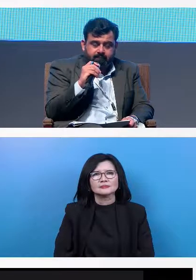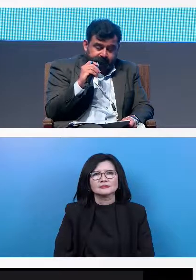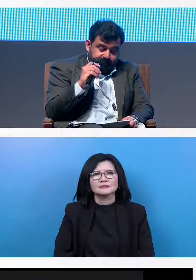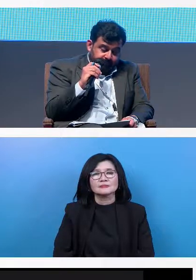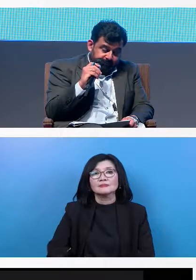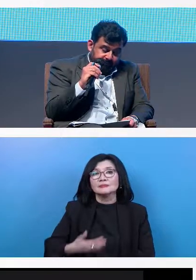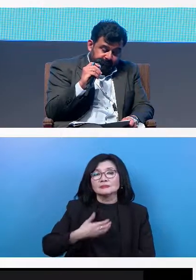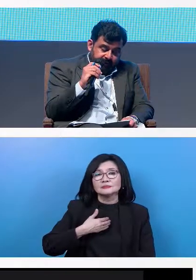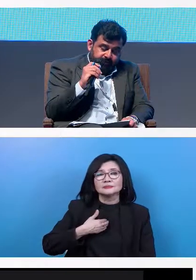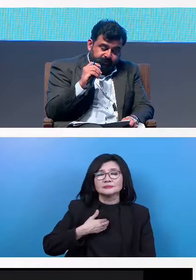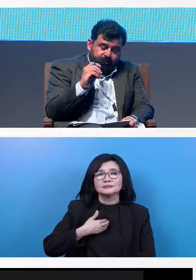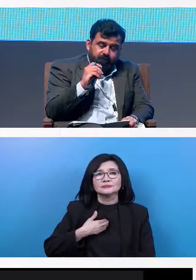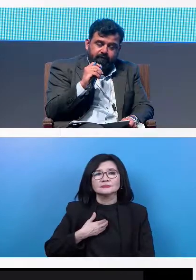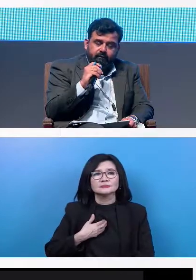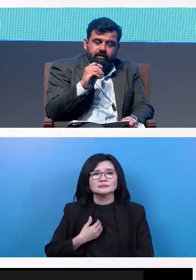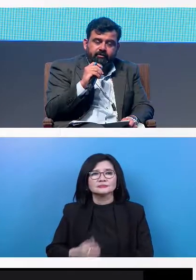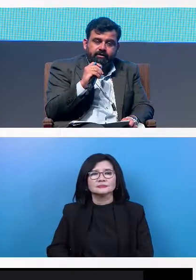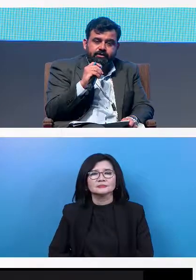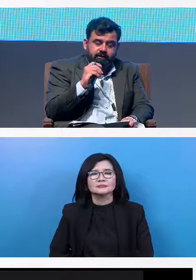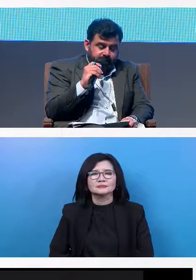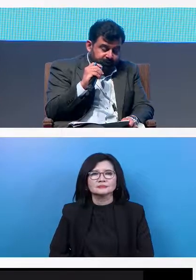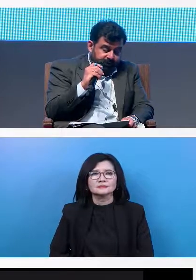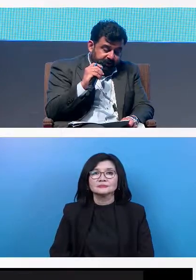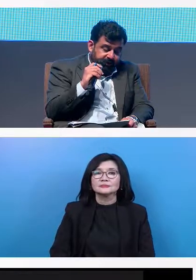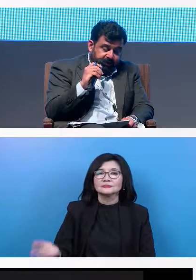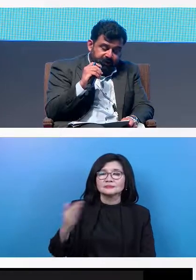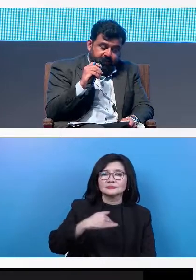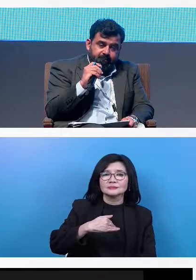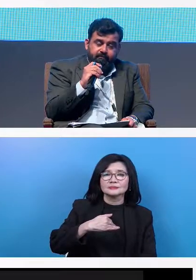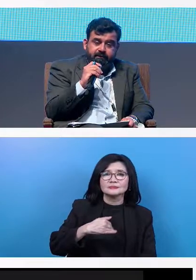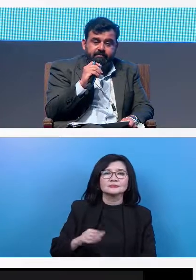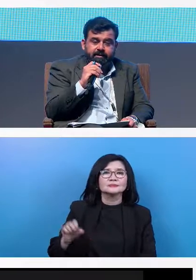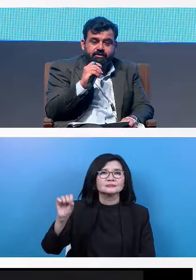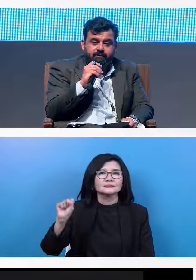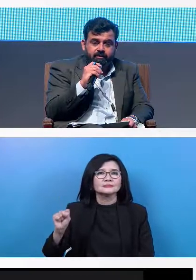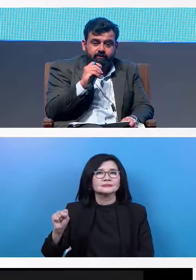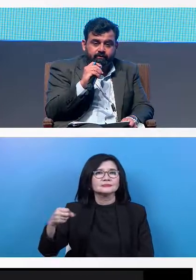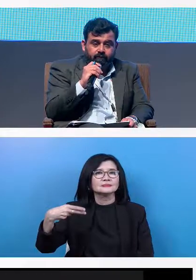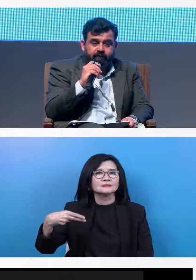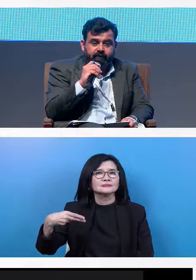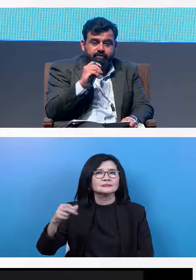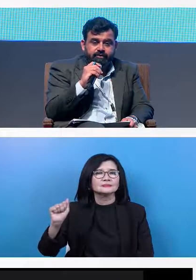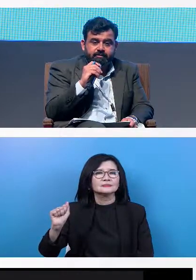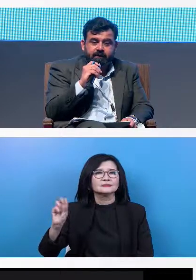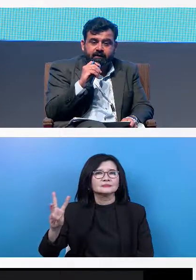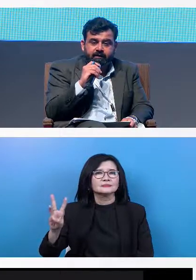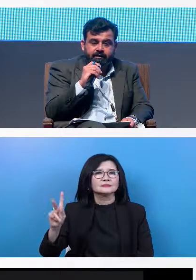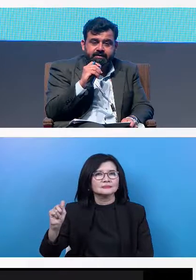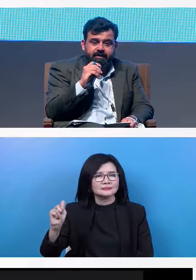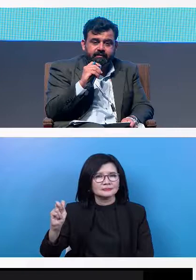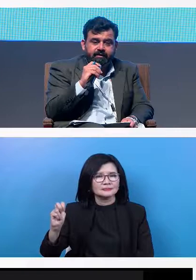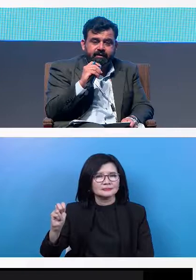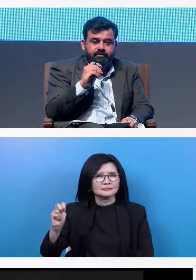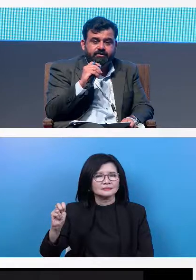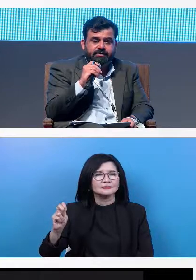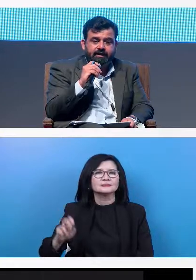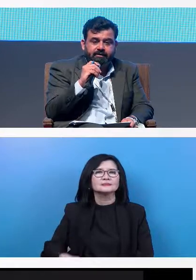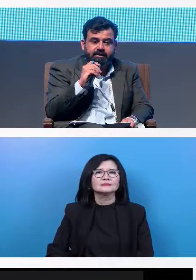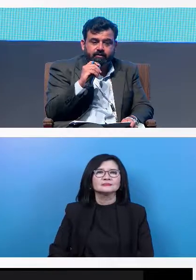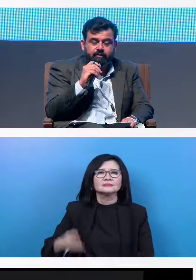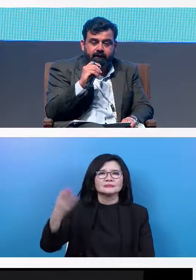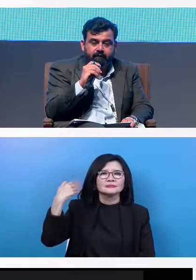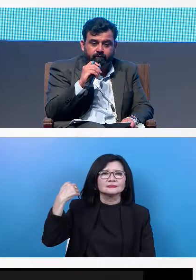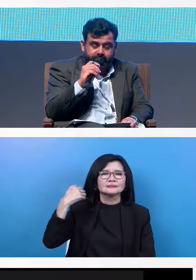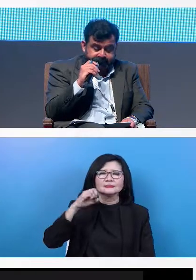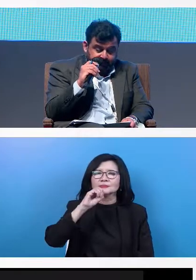here. And Sean, if you heard Ajay, he did mention about the role of the insurance market in itself, right? The insurance sector